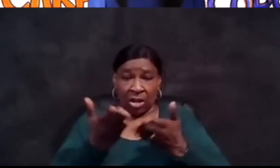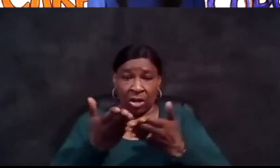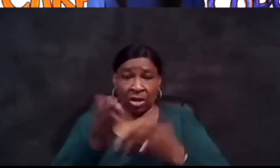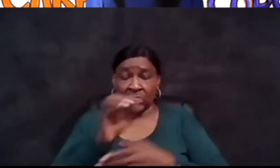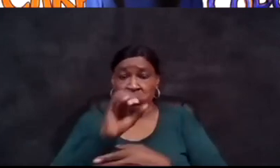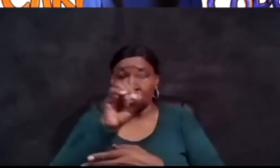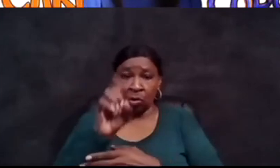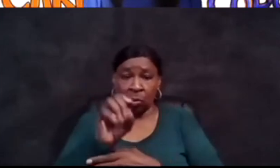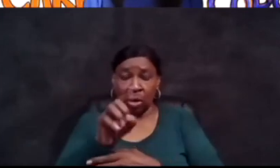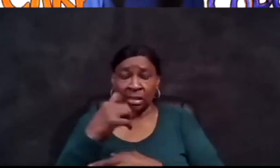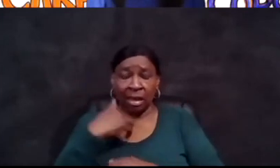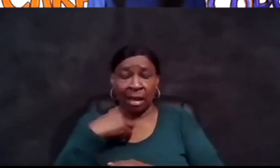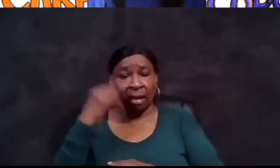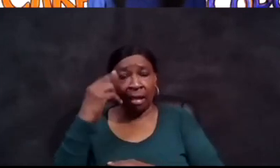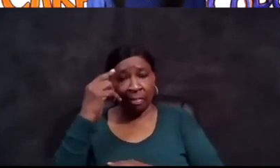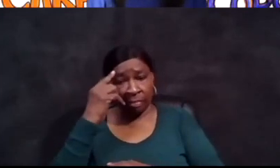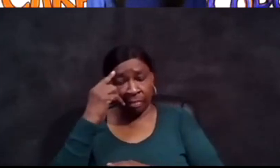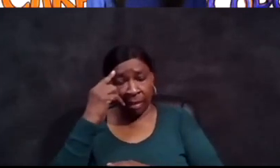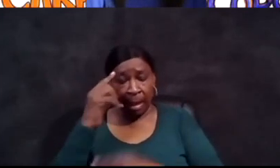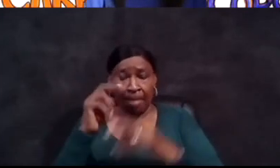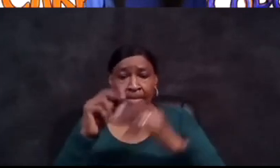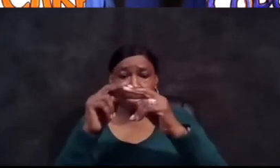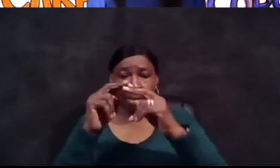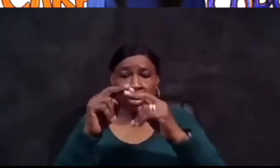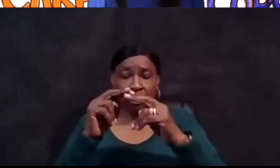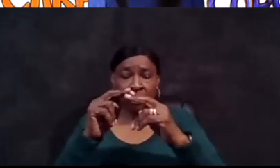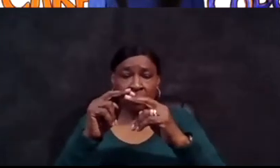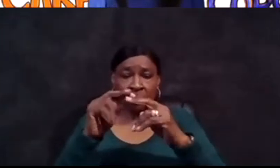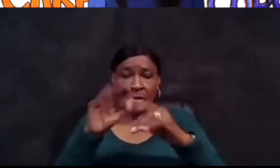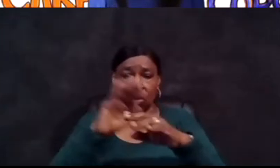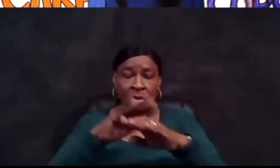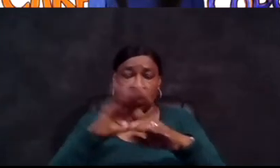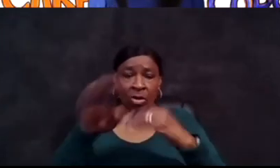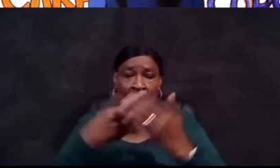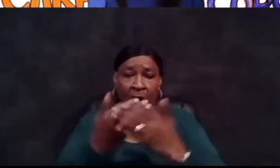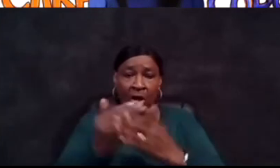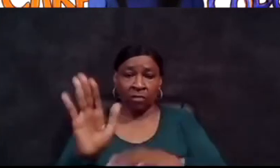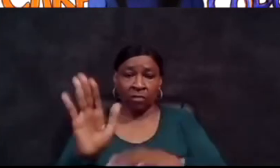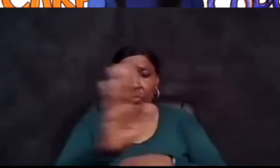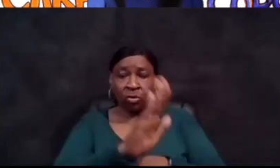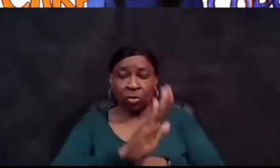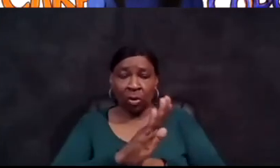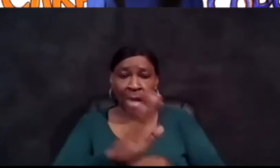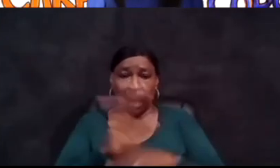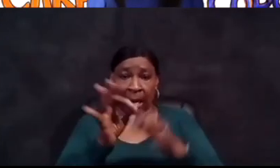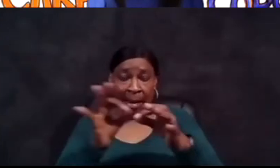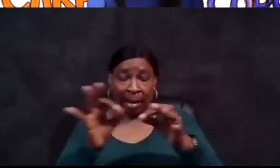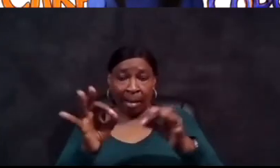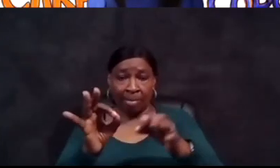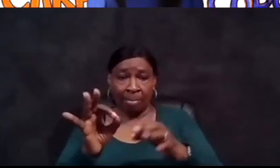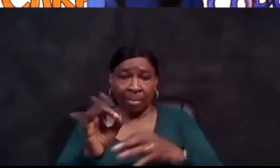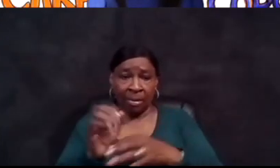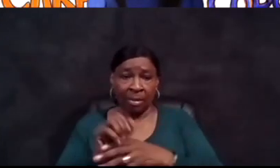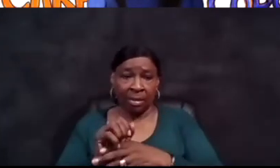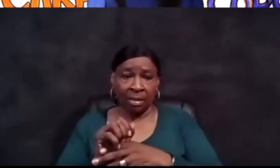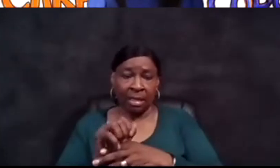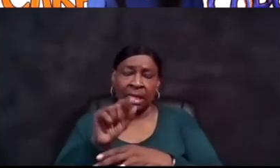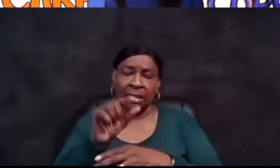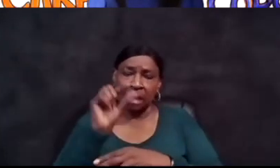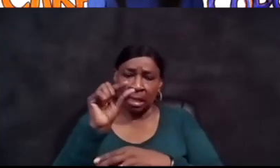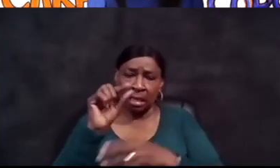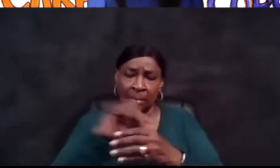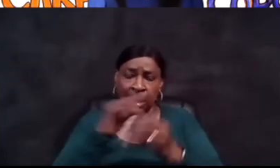question I think that's building off of all of your comments. It's sort of a little bit about